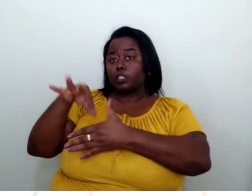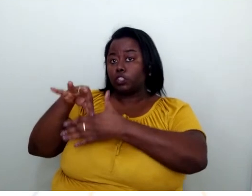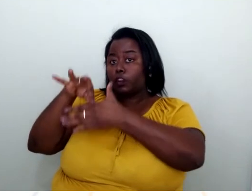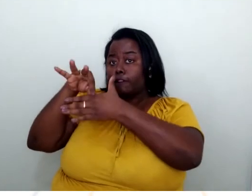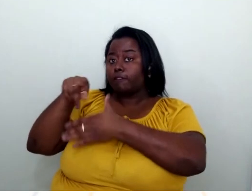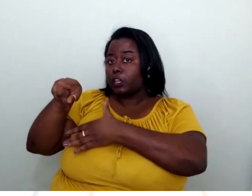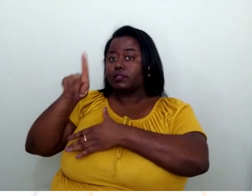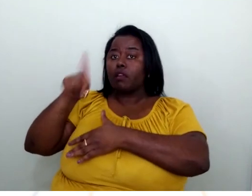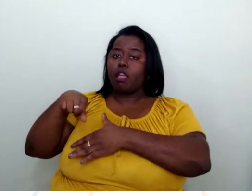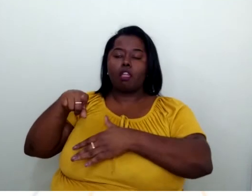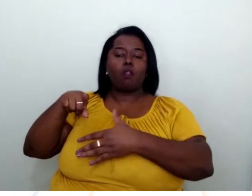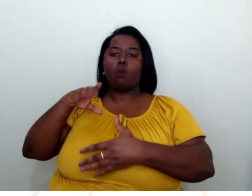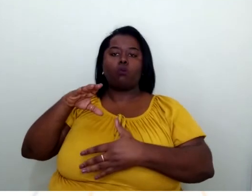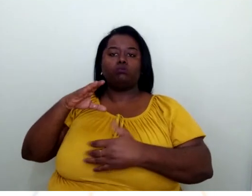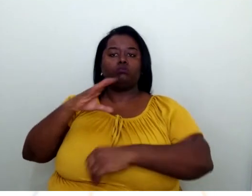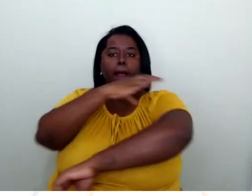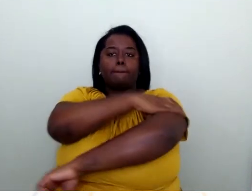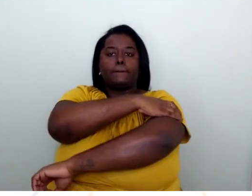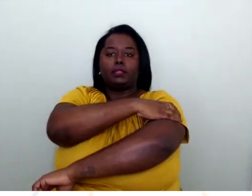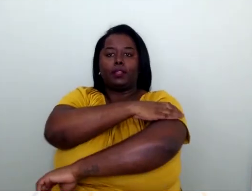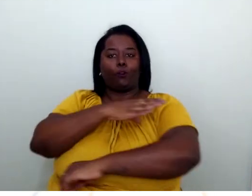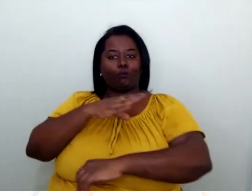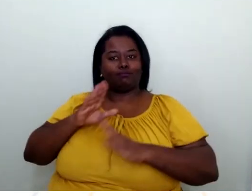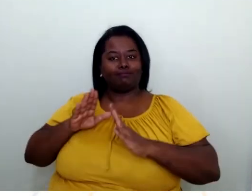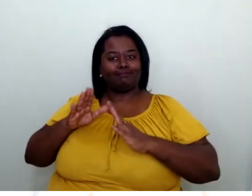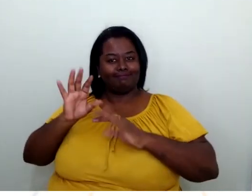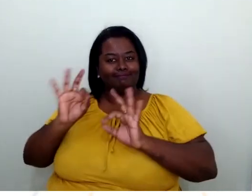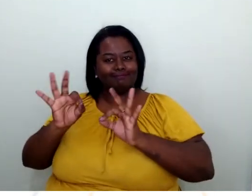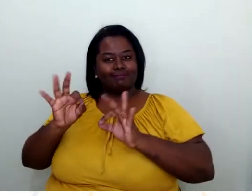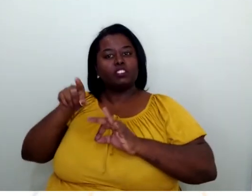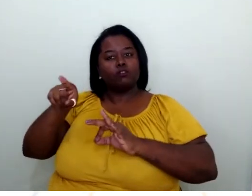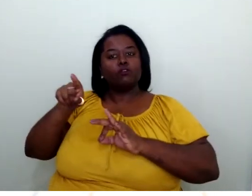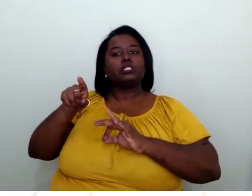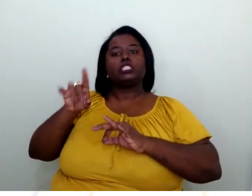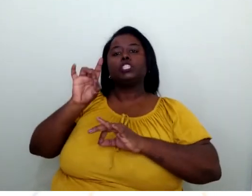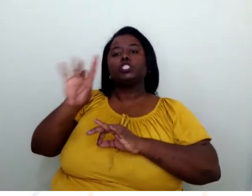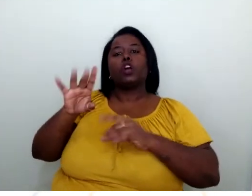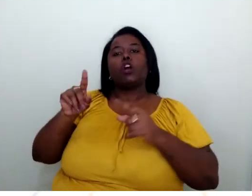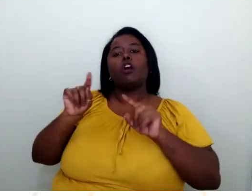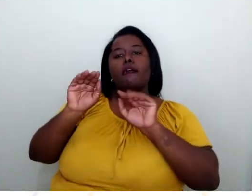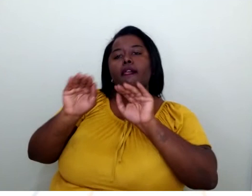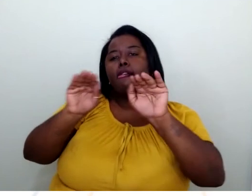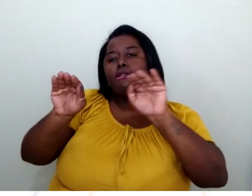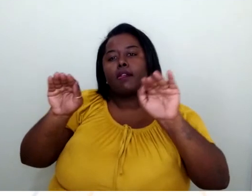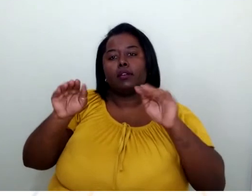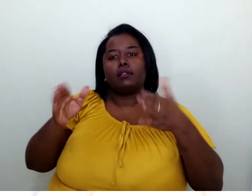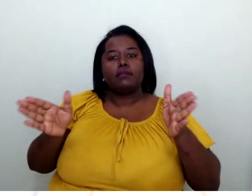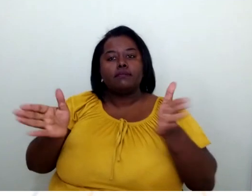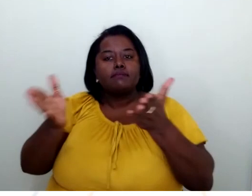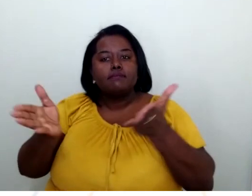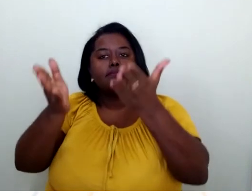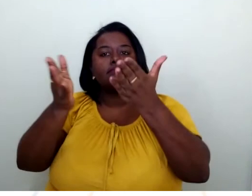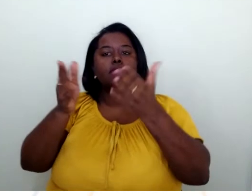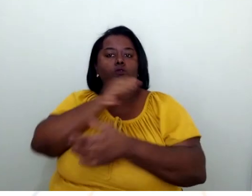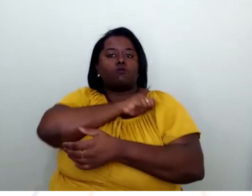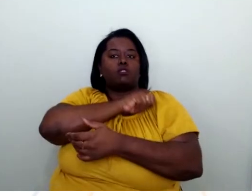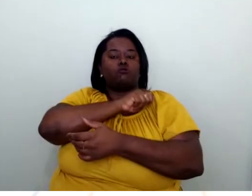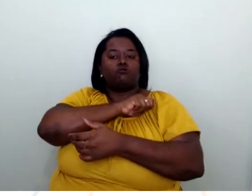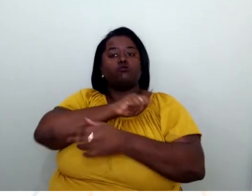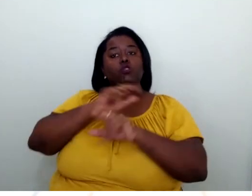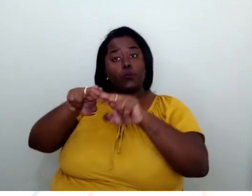to label or code their online posts. In the online discussion forum, is this at the triggering event level? Is